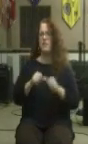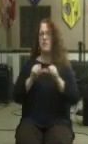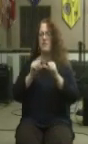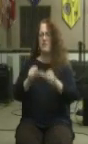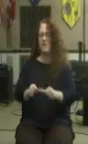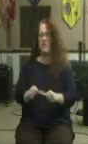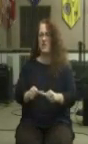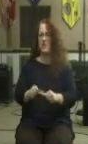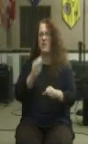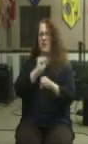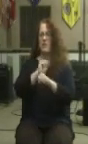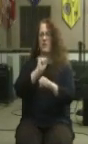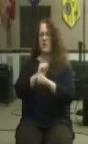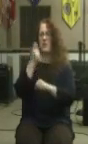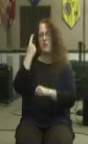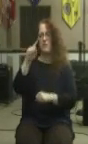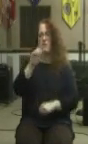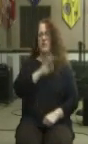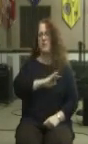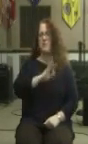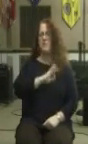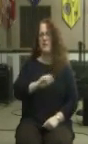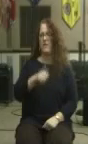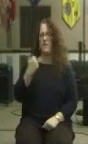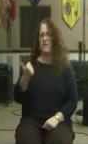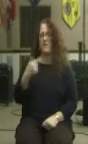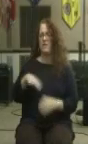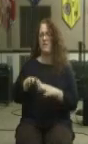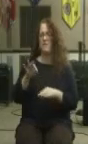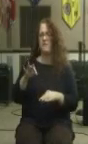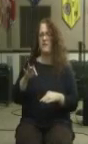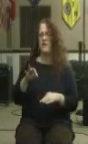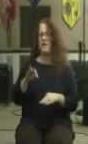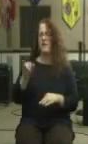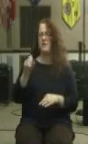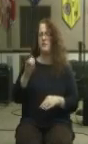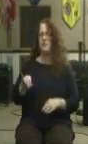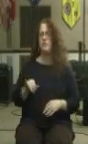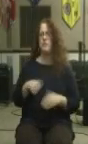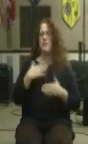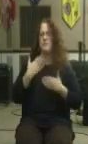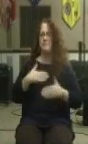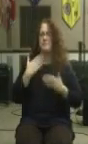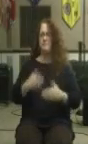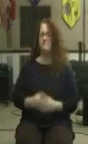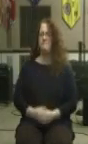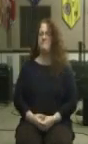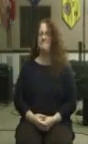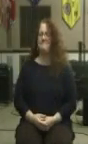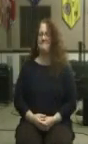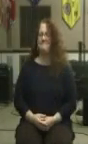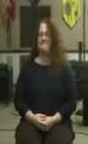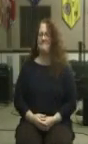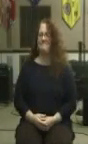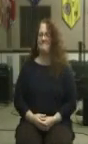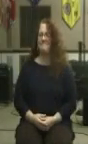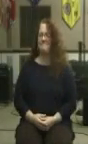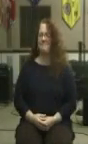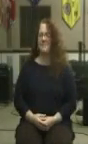But if you continually are working for the benefit of others, you will find joy.